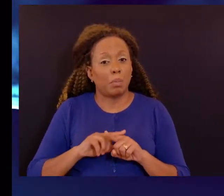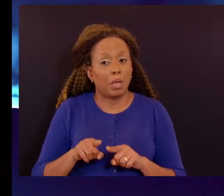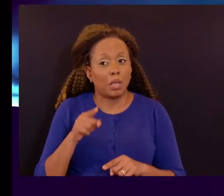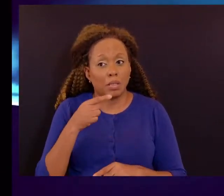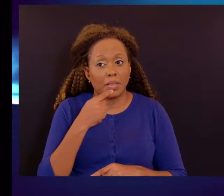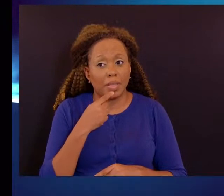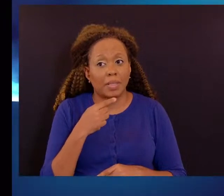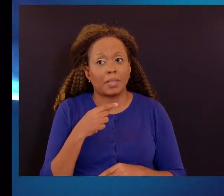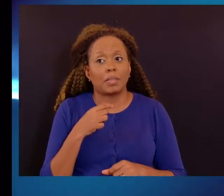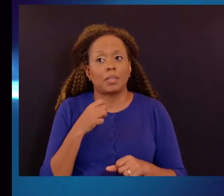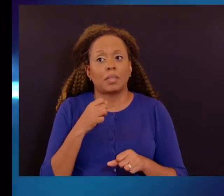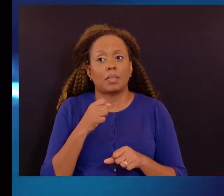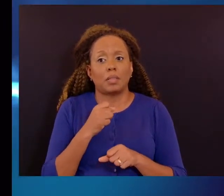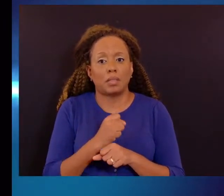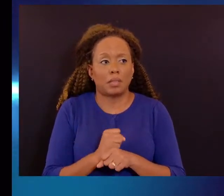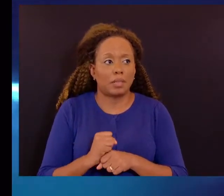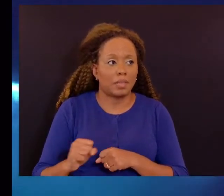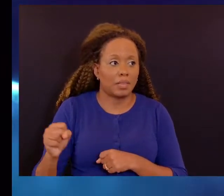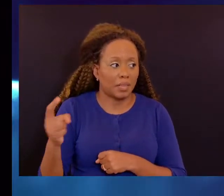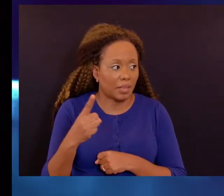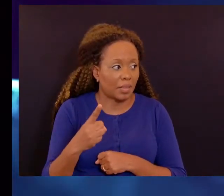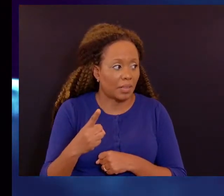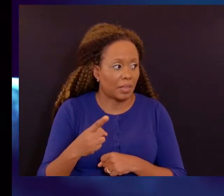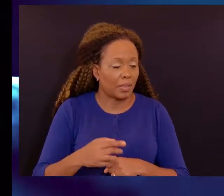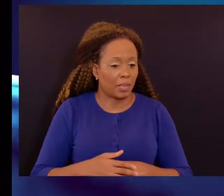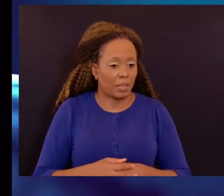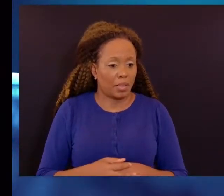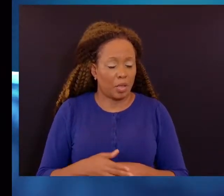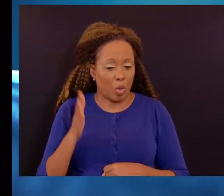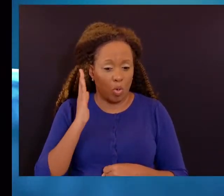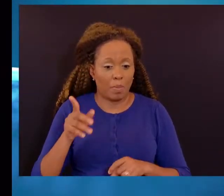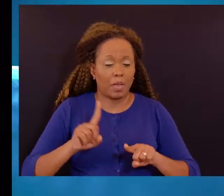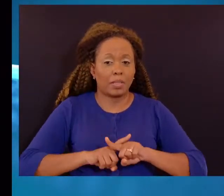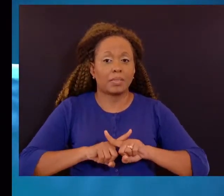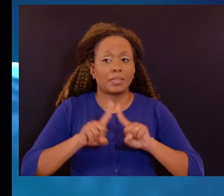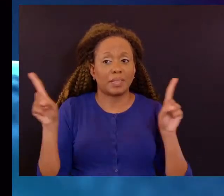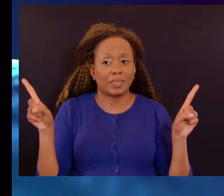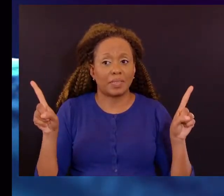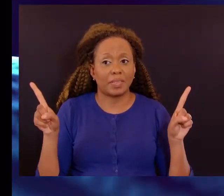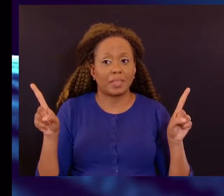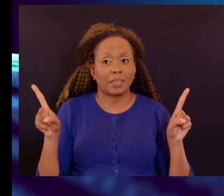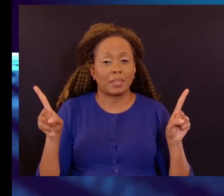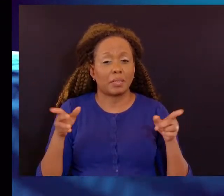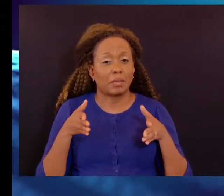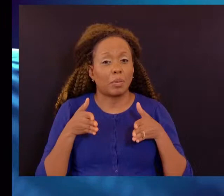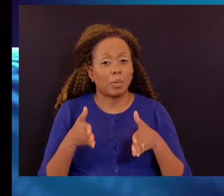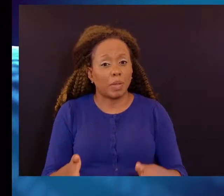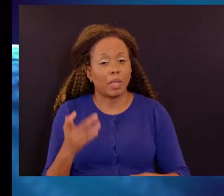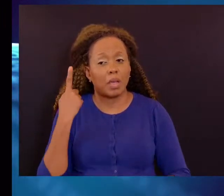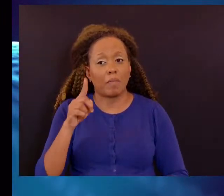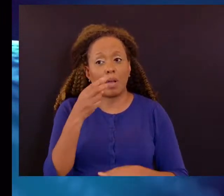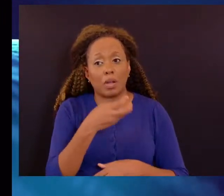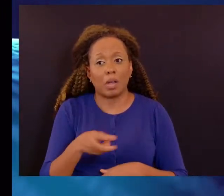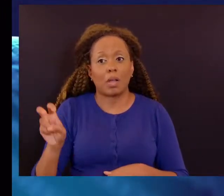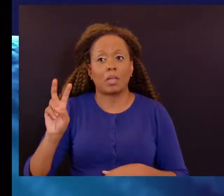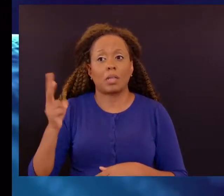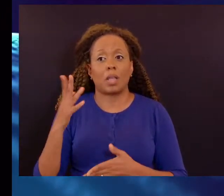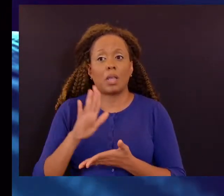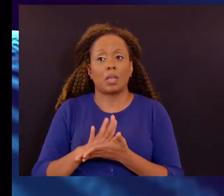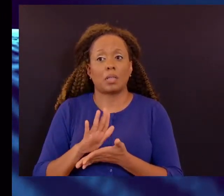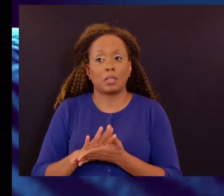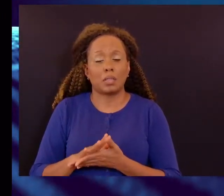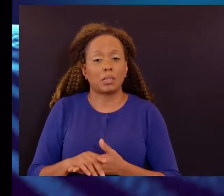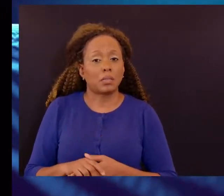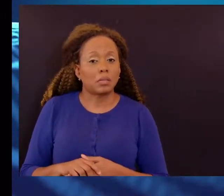year entering secondary school, it will be a different method for next year? Is this a confirmation for